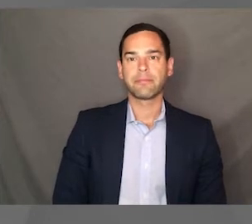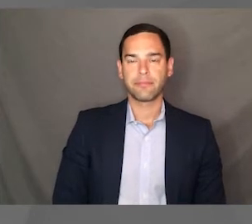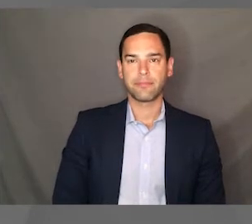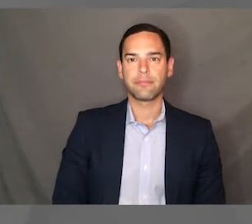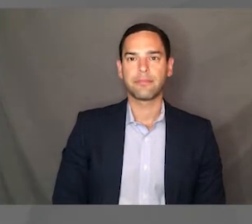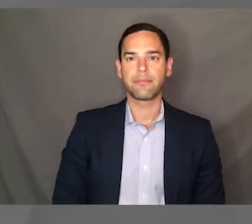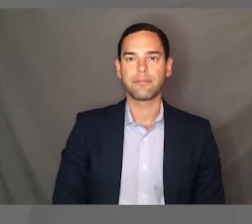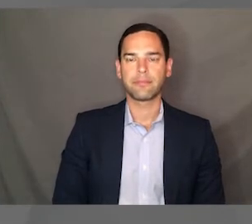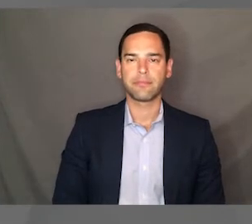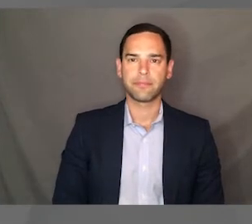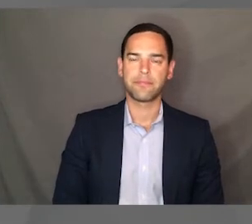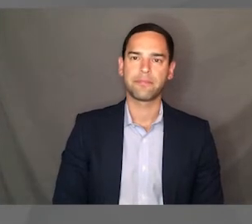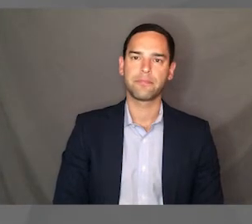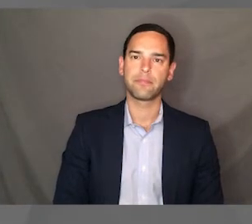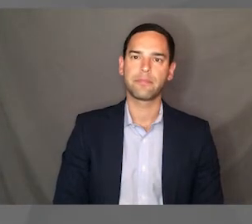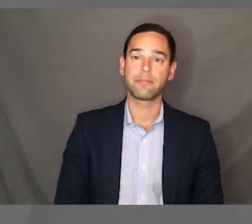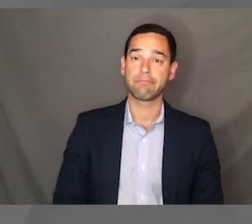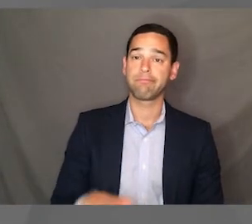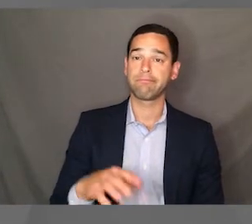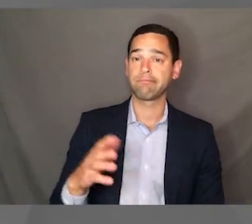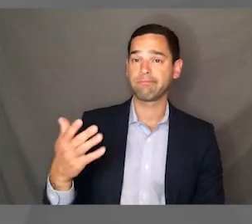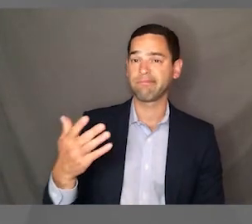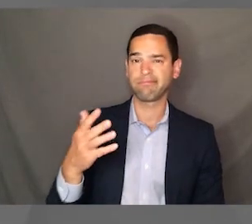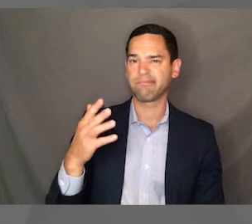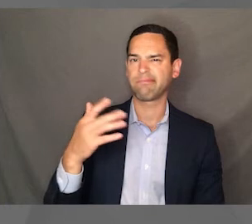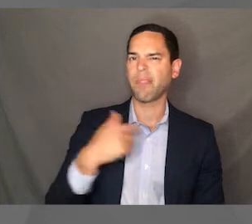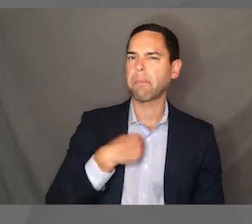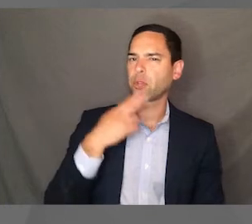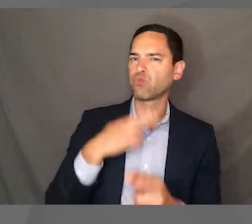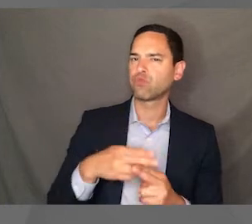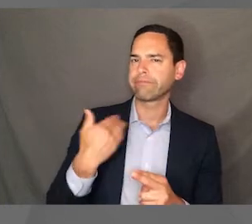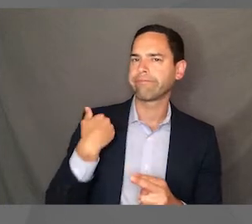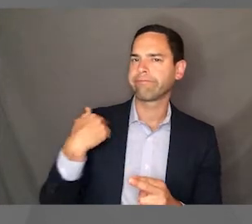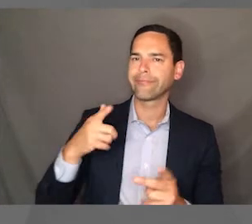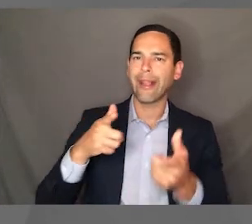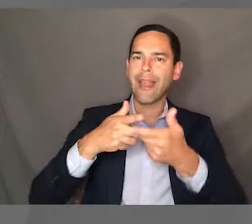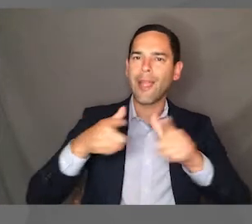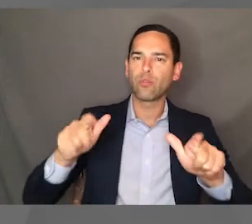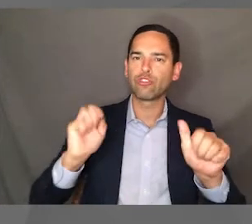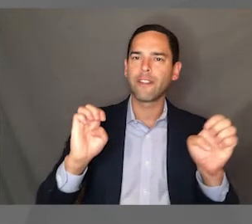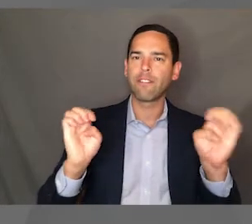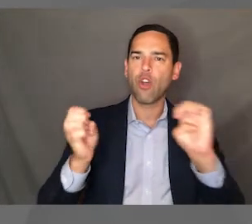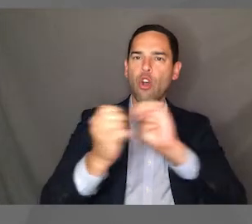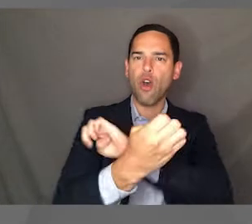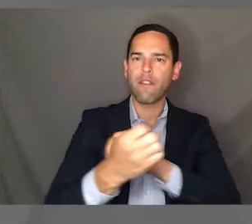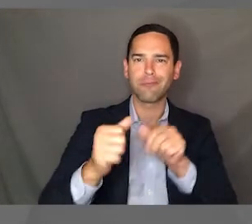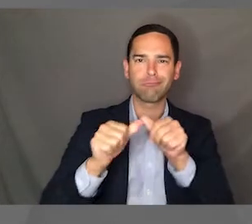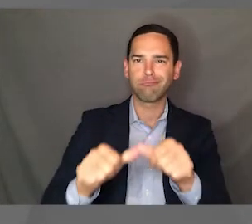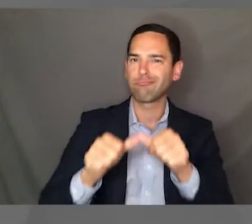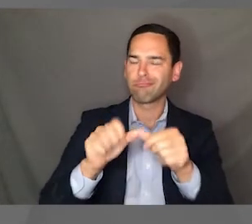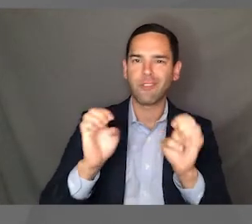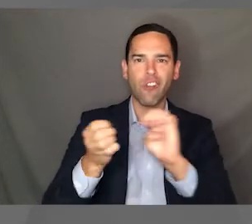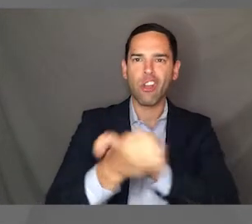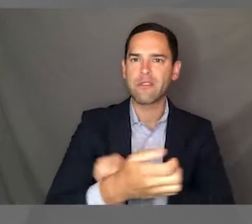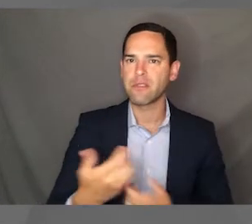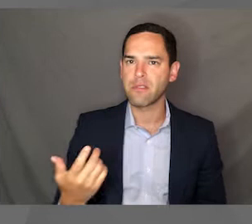and knowing that language constantly evolves over time, there's an ongoing